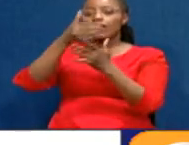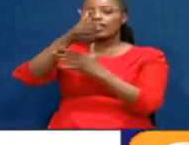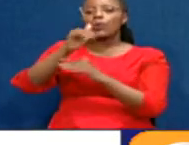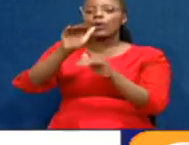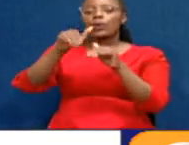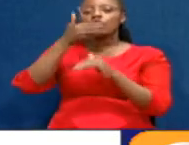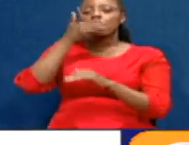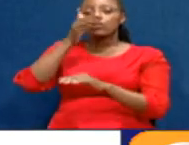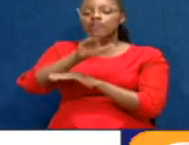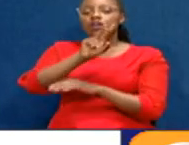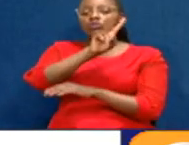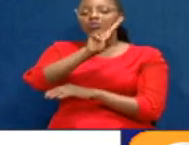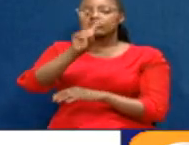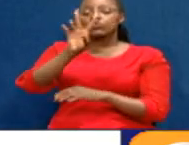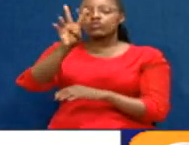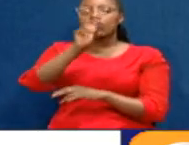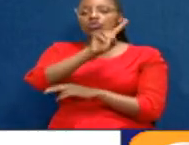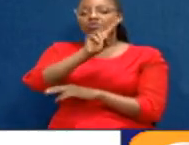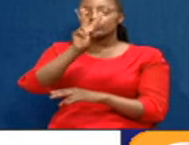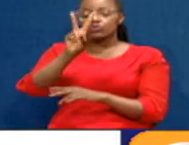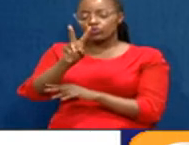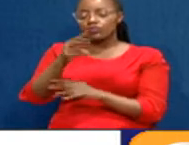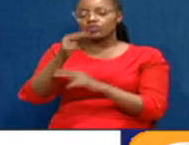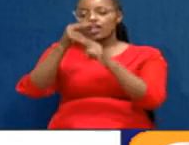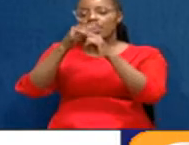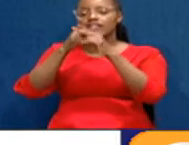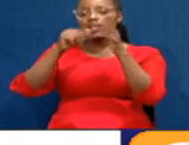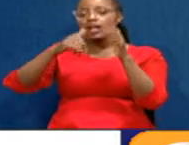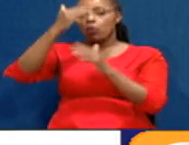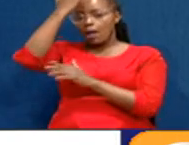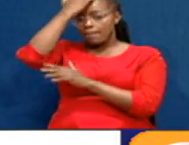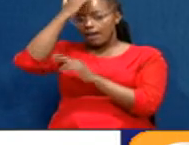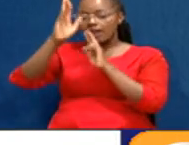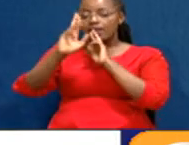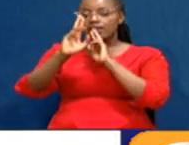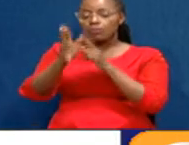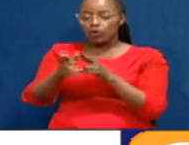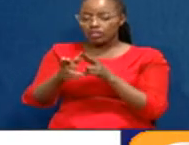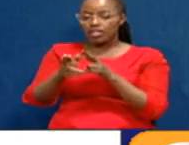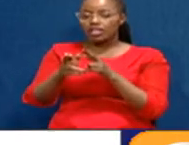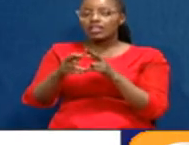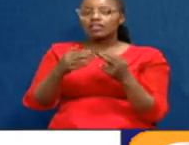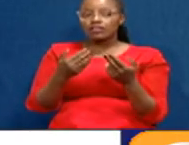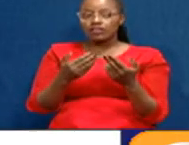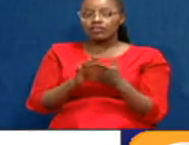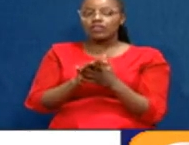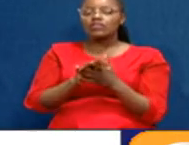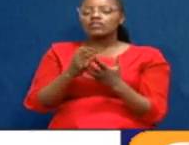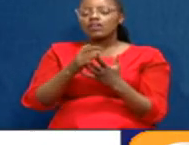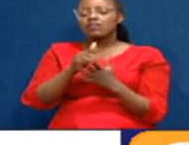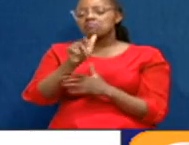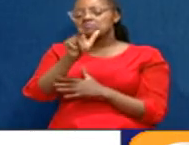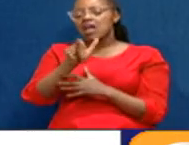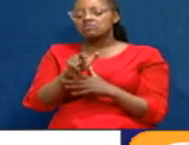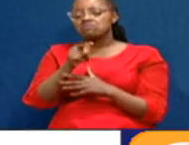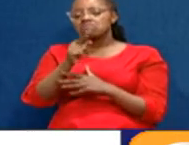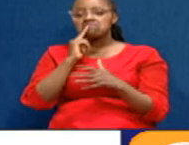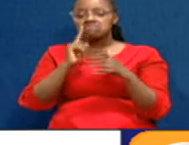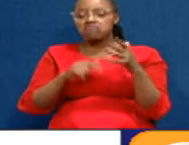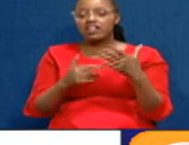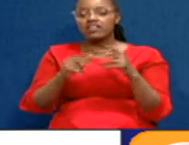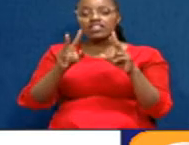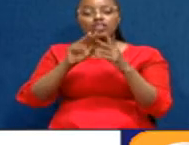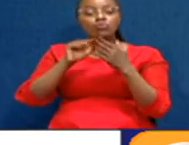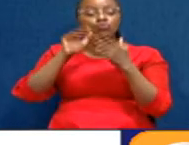for your feedback. 22422 is the SMS line. The hashtag is the Monday Report. Irene's concierge is saying it's